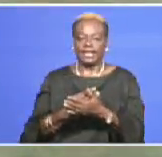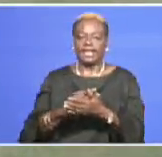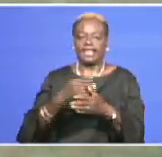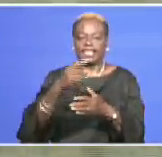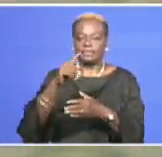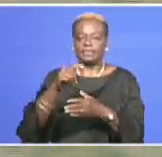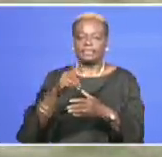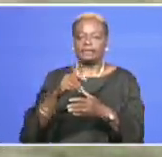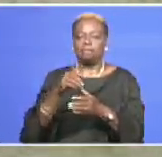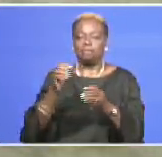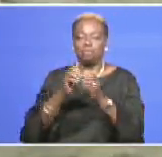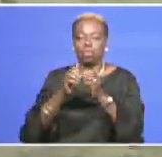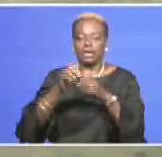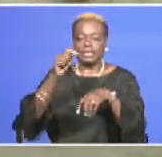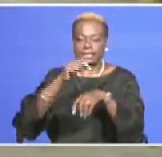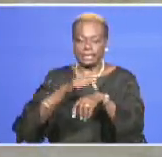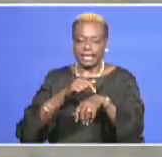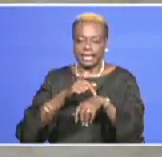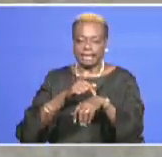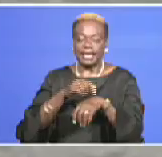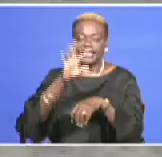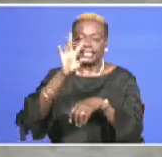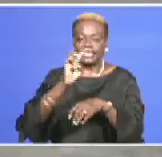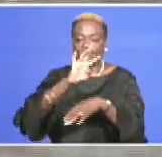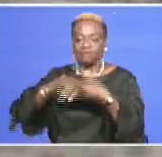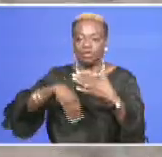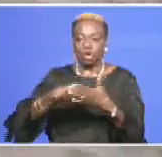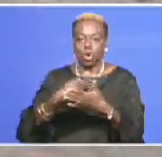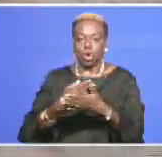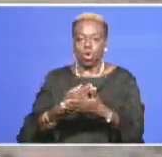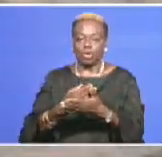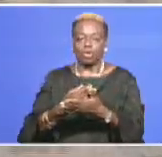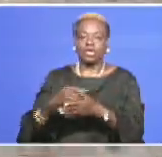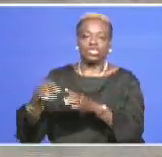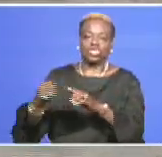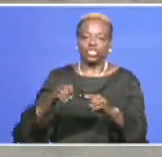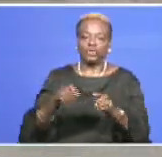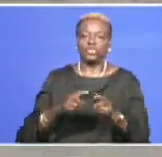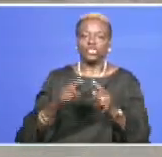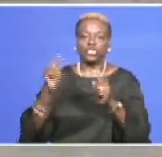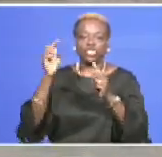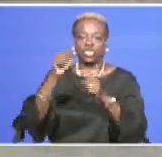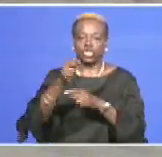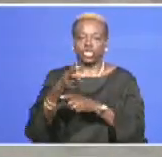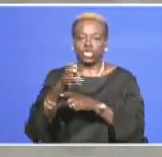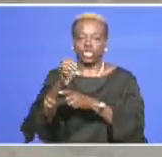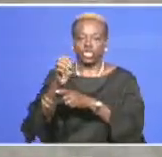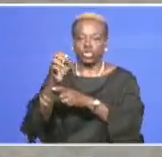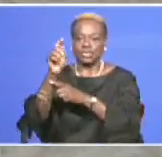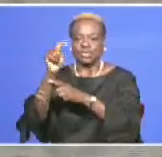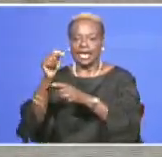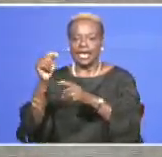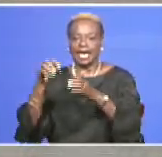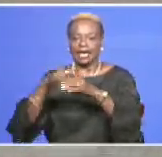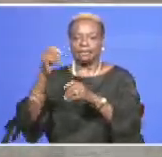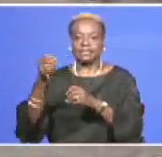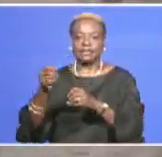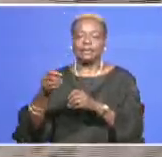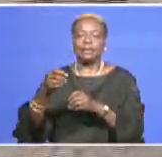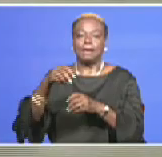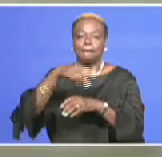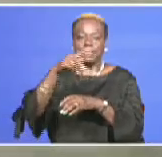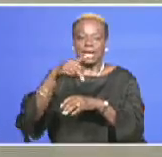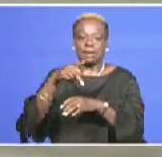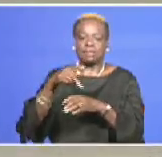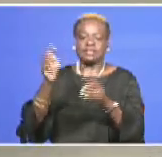time and eventually PKs at 7-all. During the shootout, Panama was perfect while the Bahamas missed off the foot of Jean-Francois,